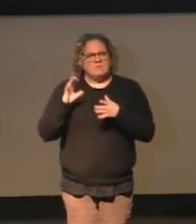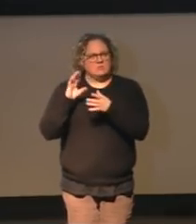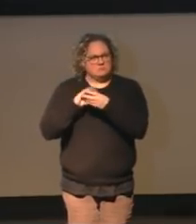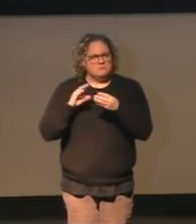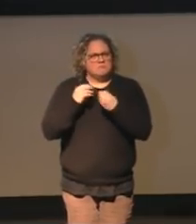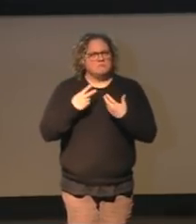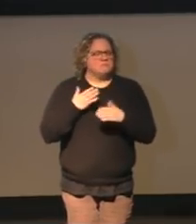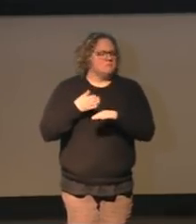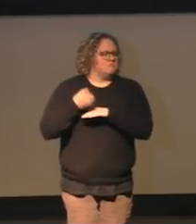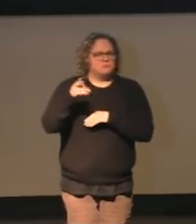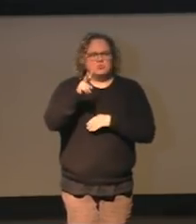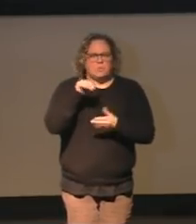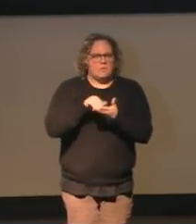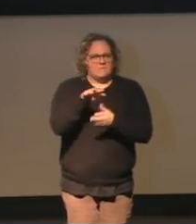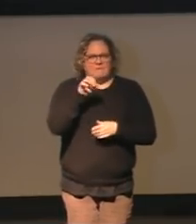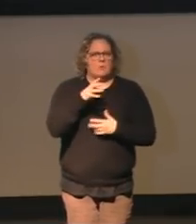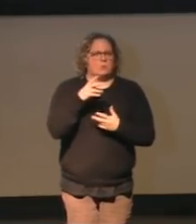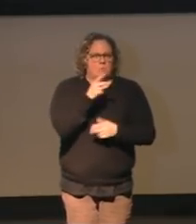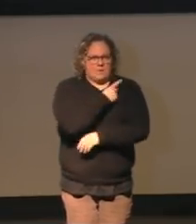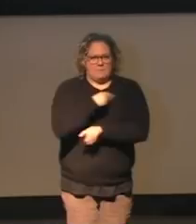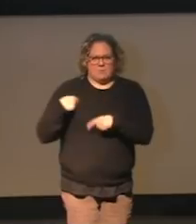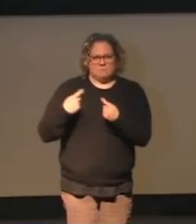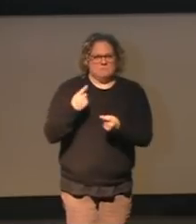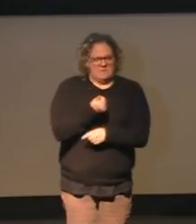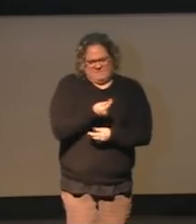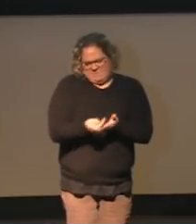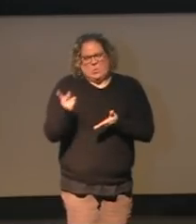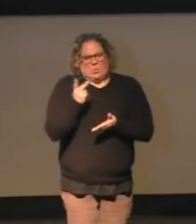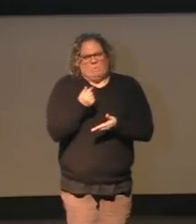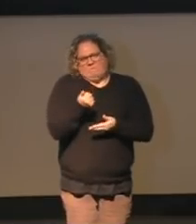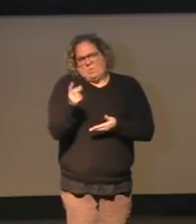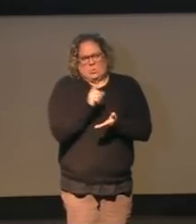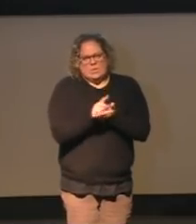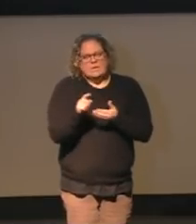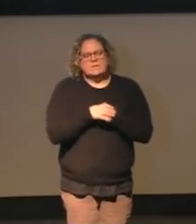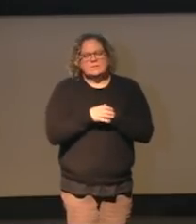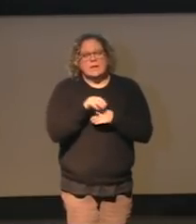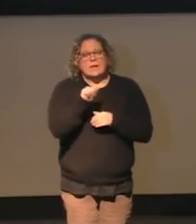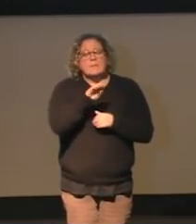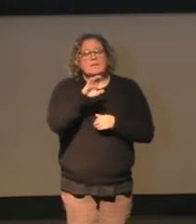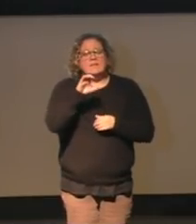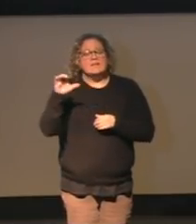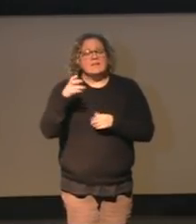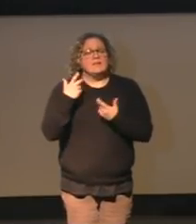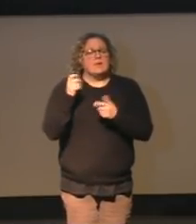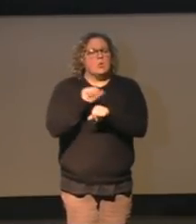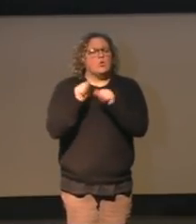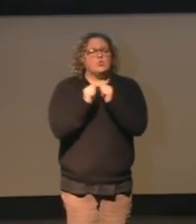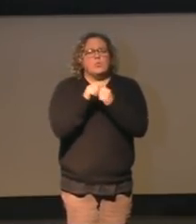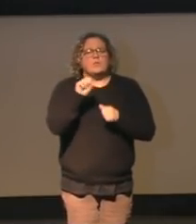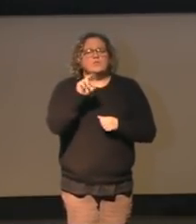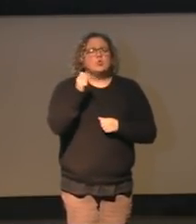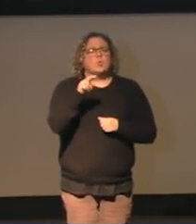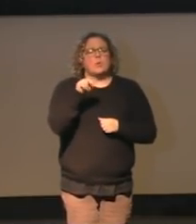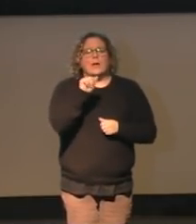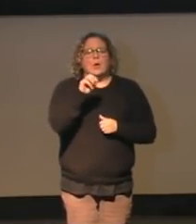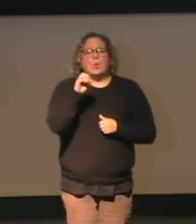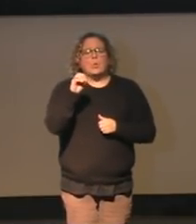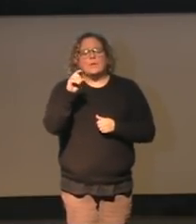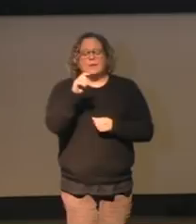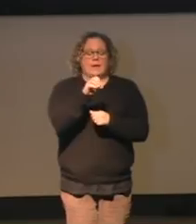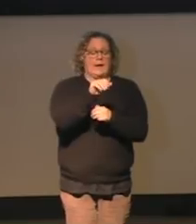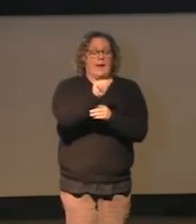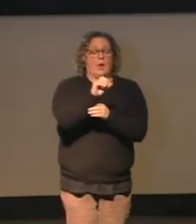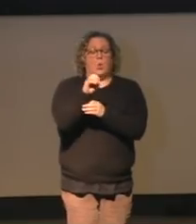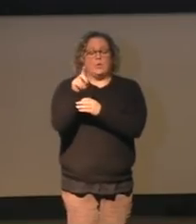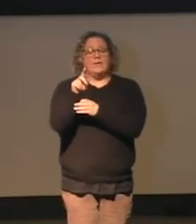facilities over the last few weeks. And ABCC works closely with the Super AOD program to ensure that we get